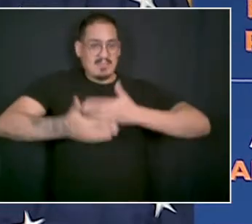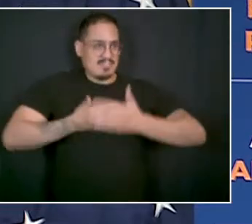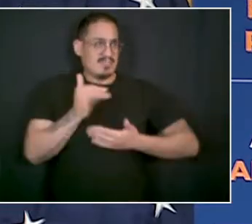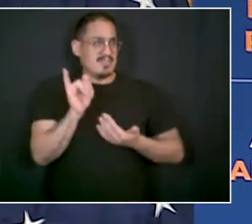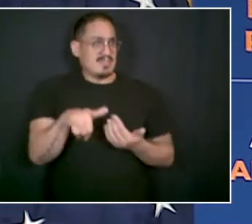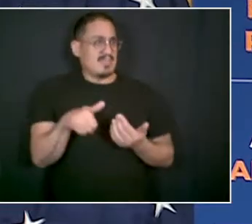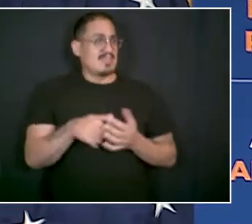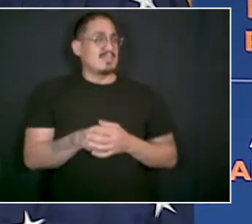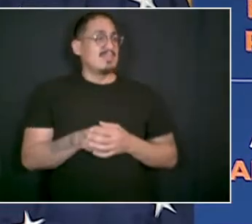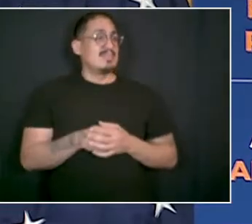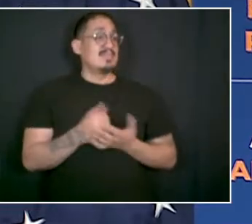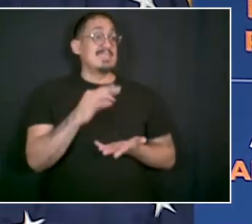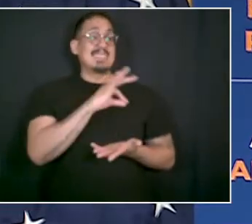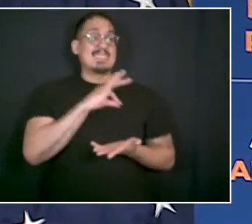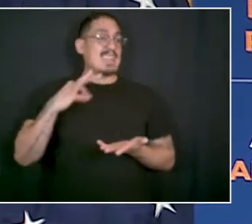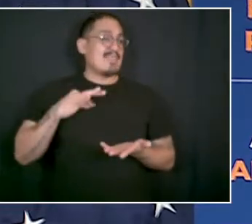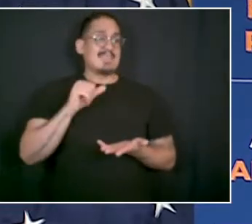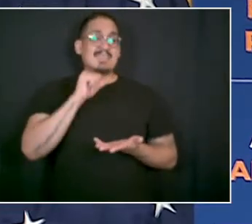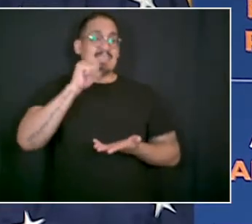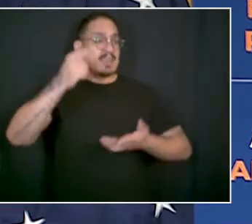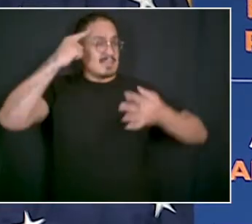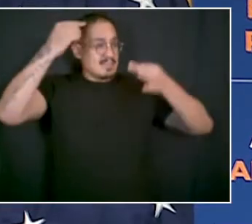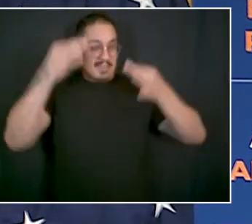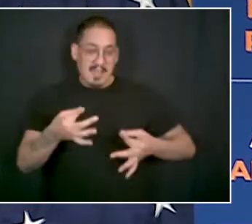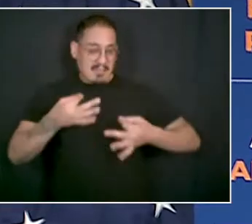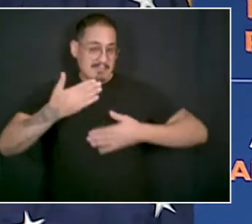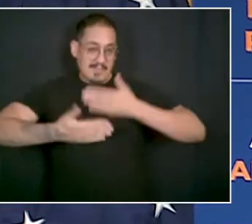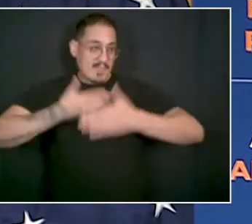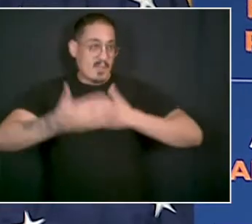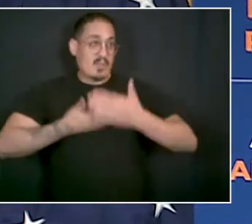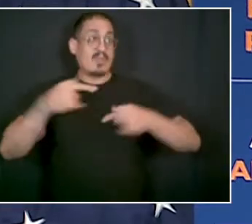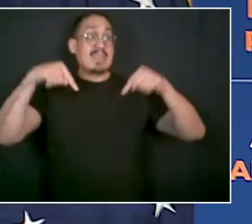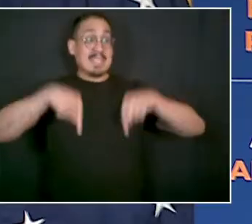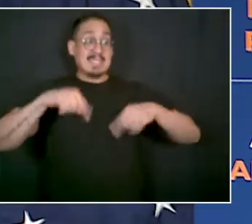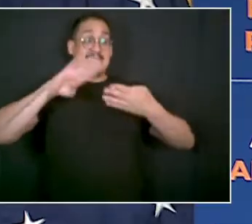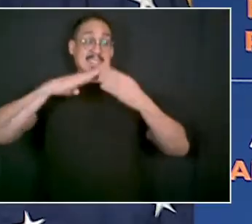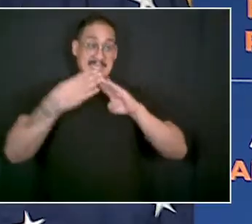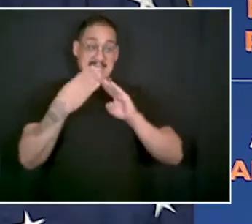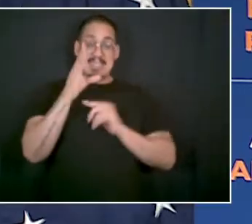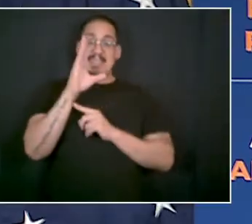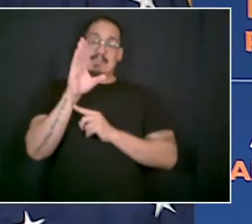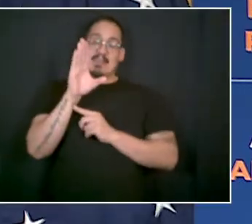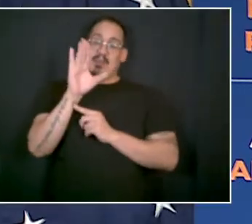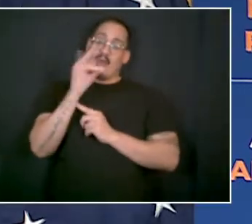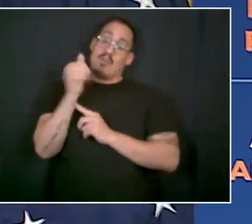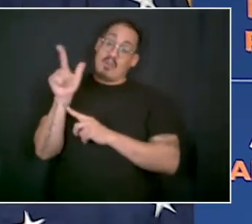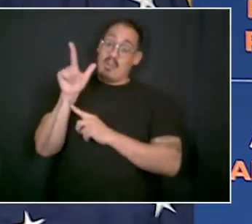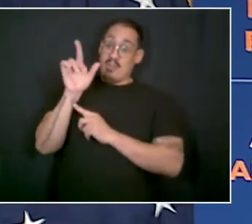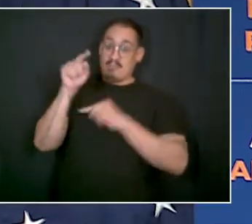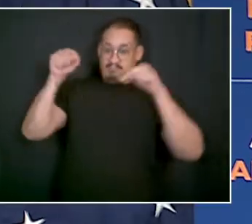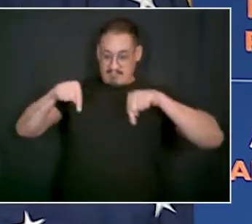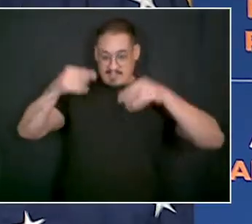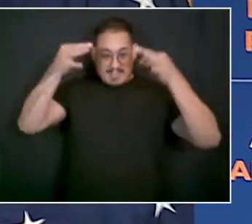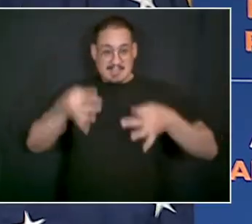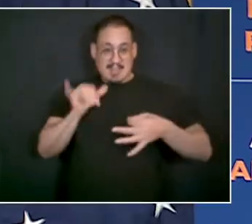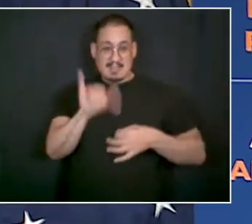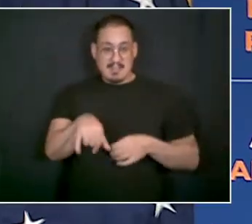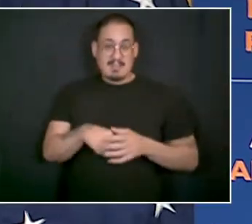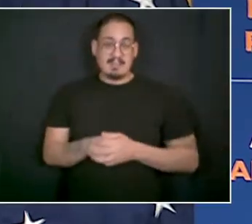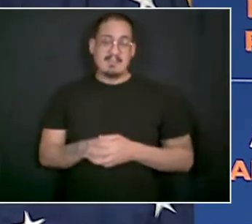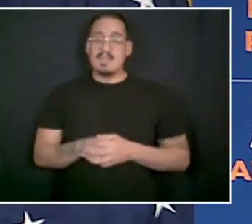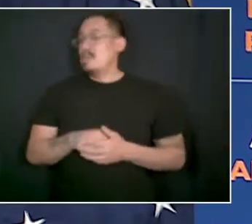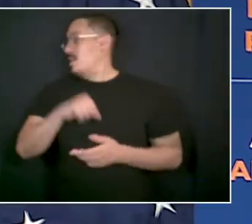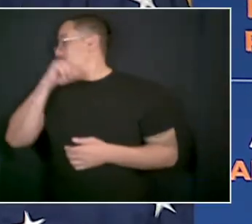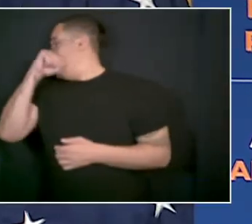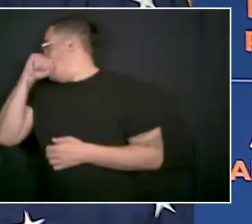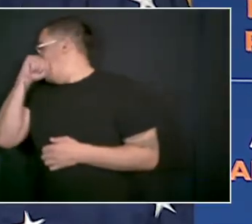things. City Hall does. Have you scheduled that briefing? When my scheduler, I wake up in the morning, my scheduler tells me what